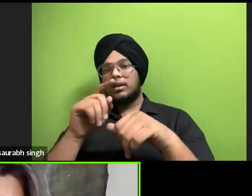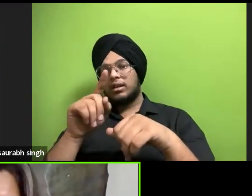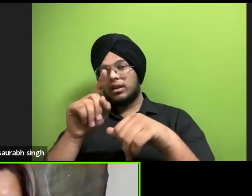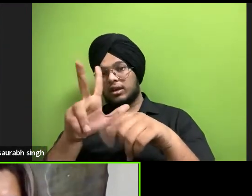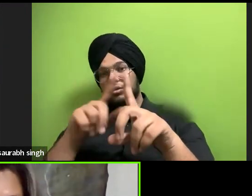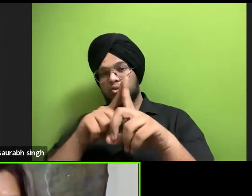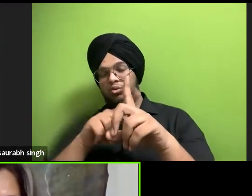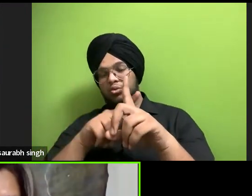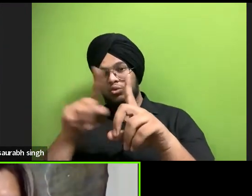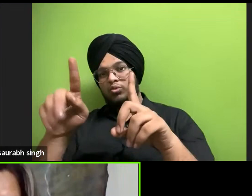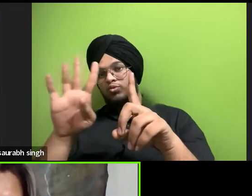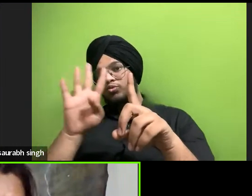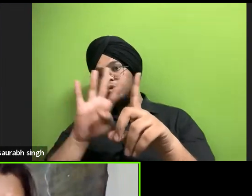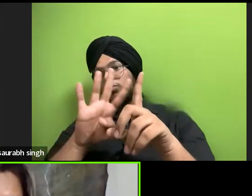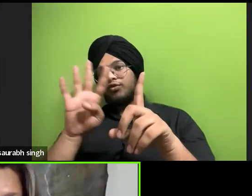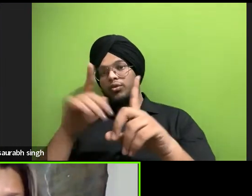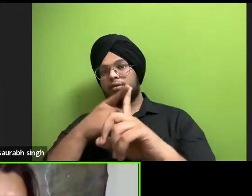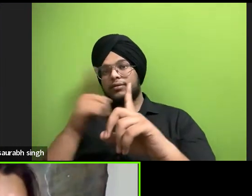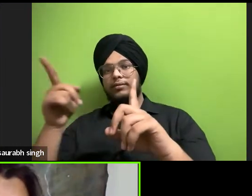to 44.